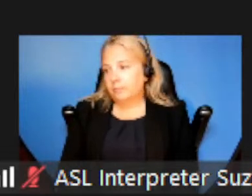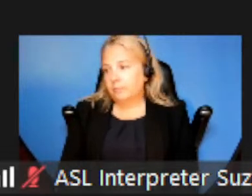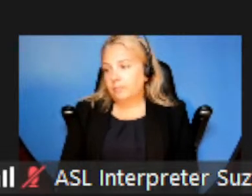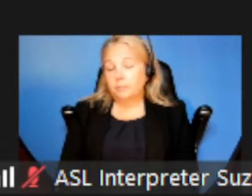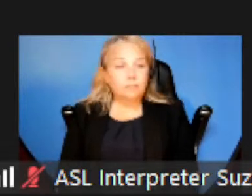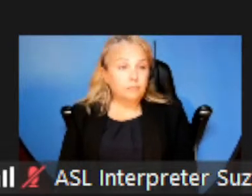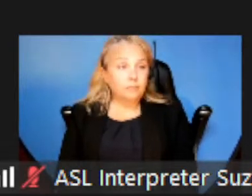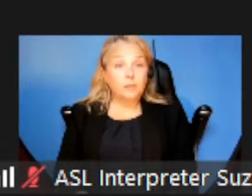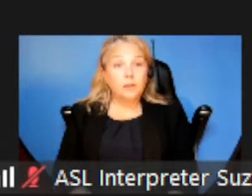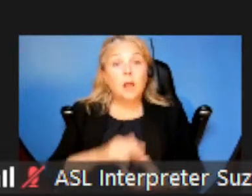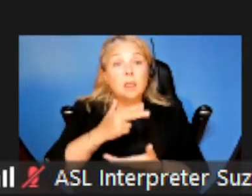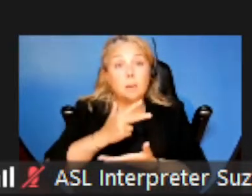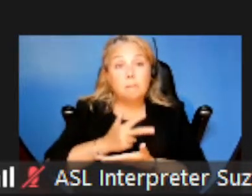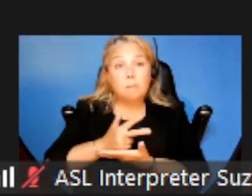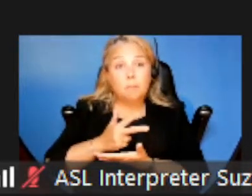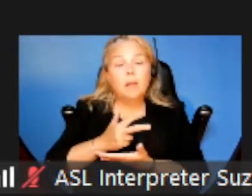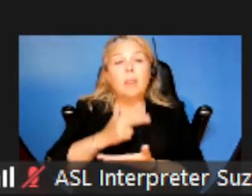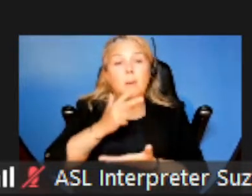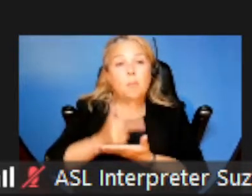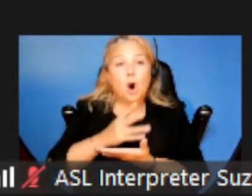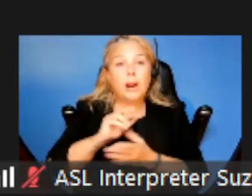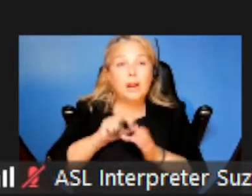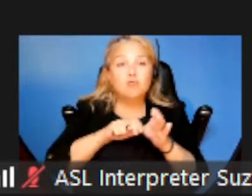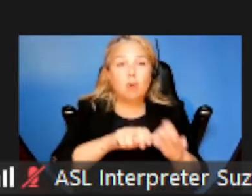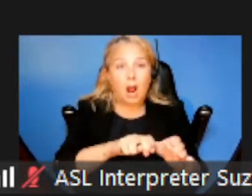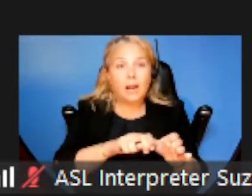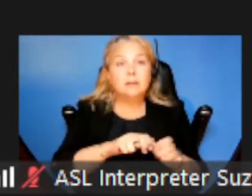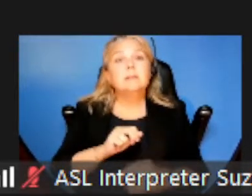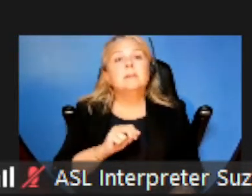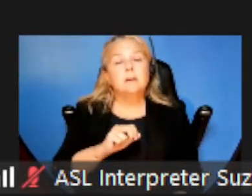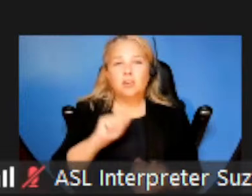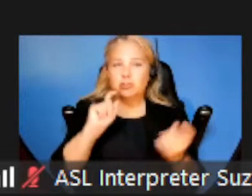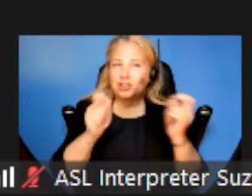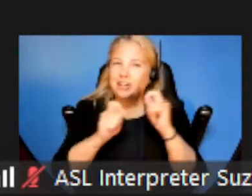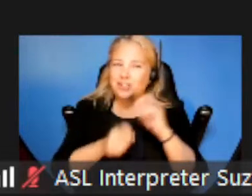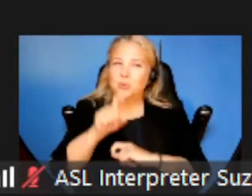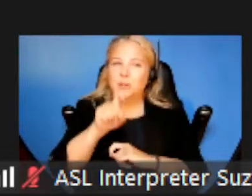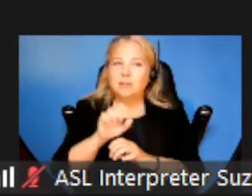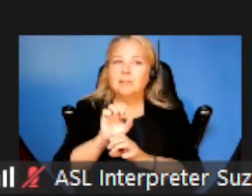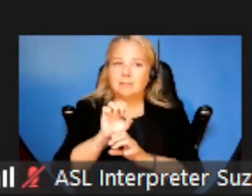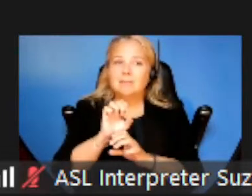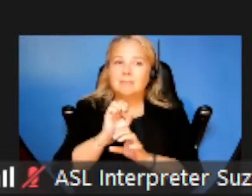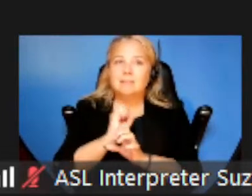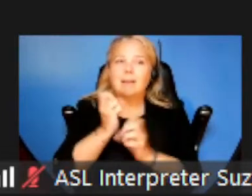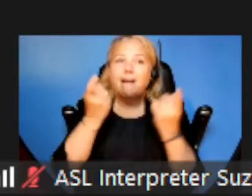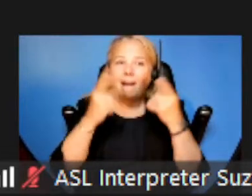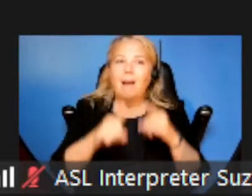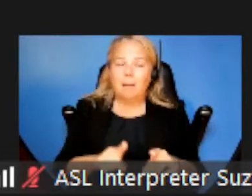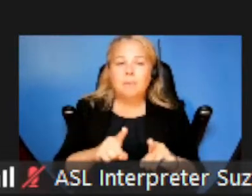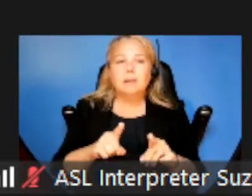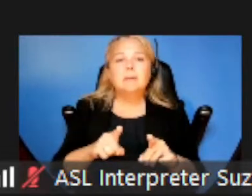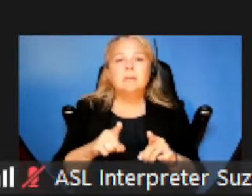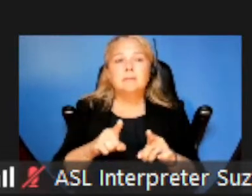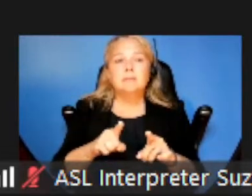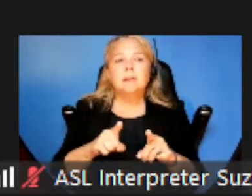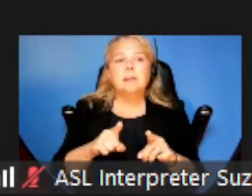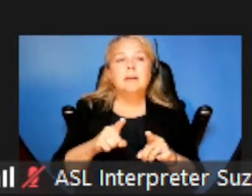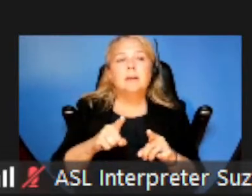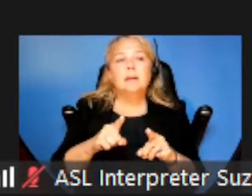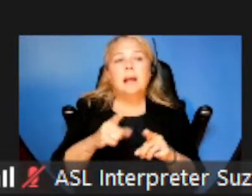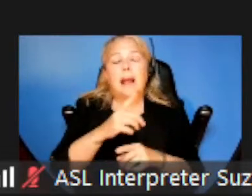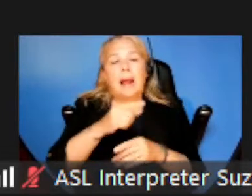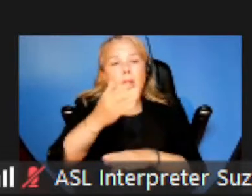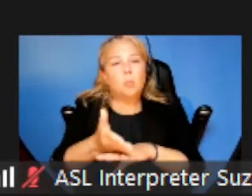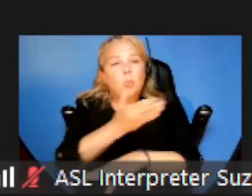Regarding the park and ride, there are changes needed to accommodate the bus bay expansion and improve